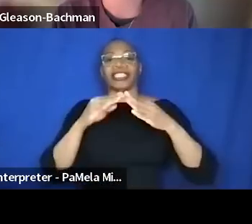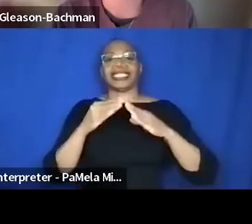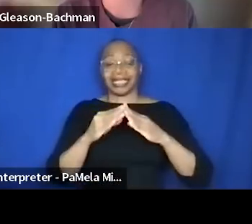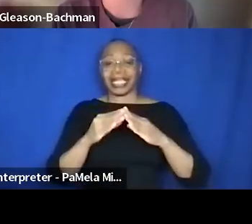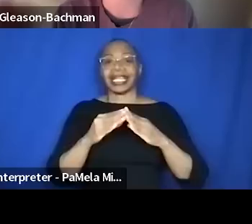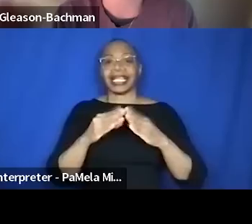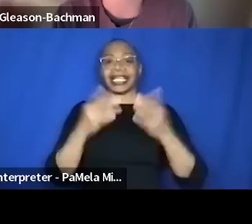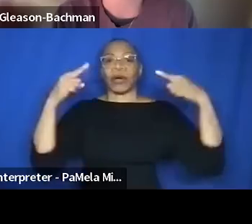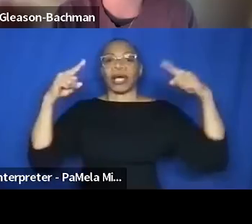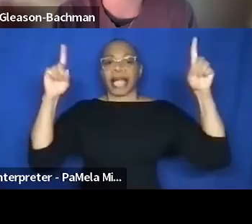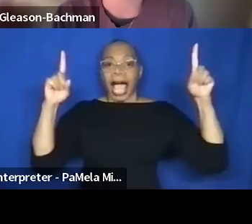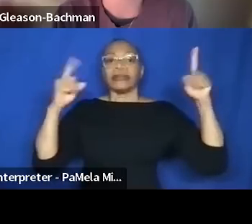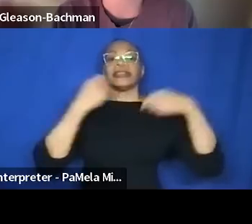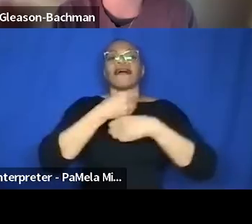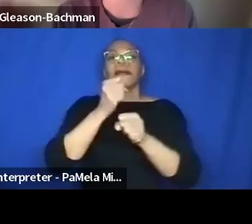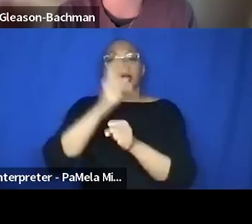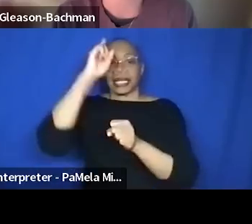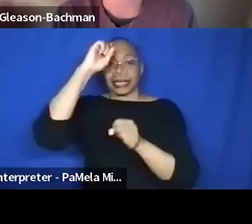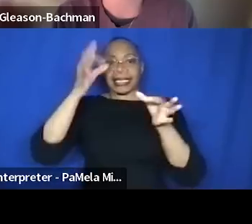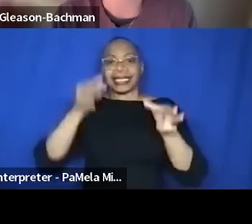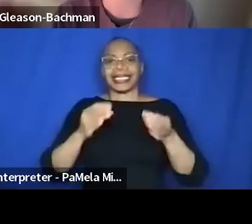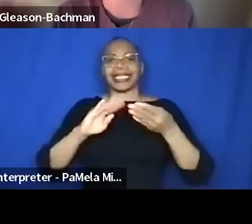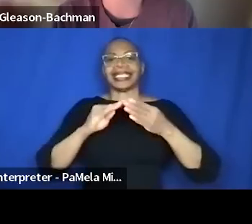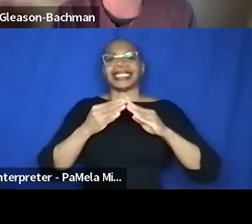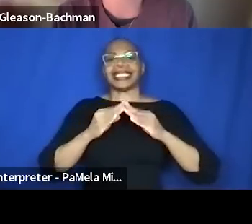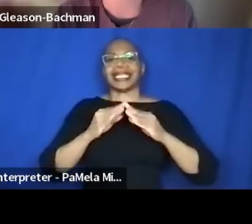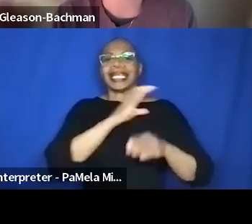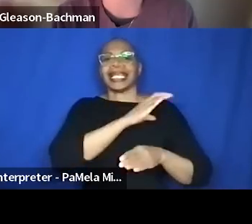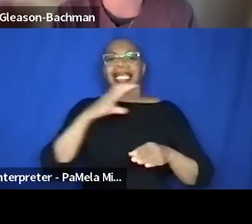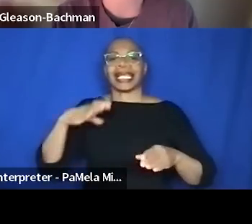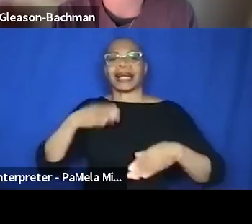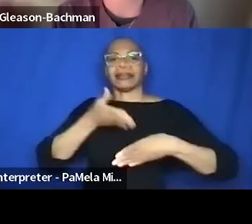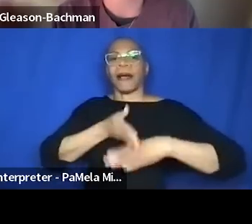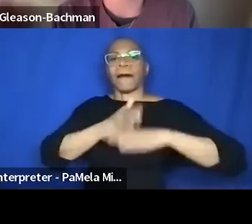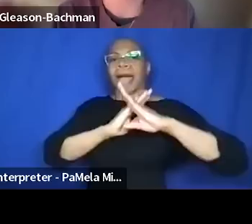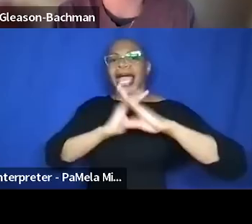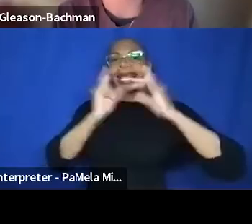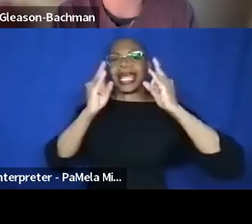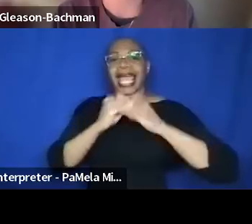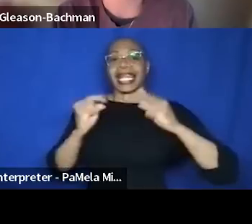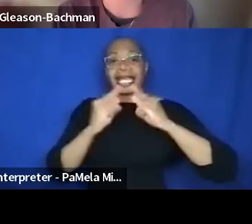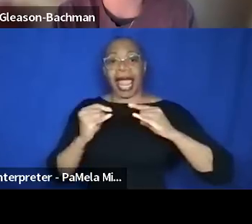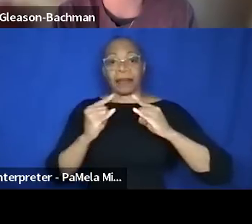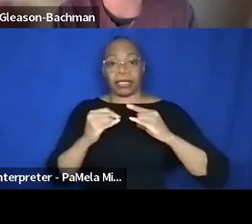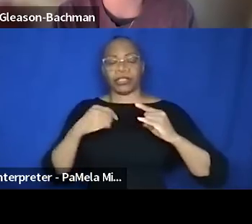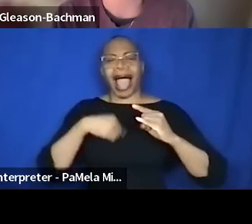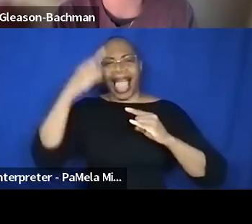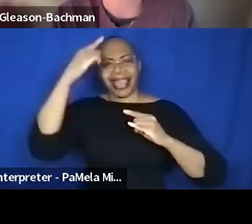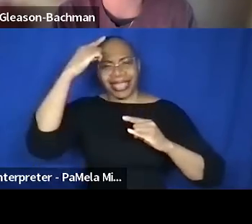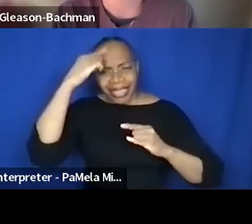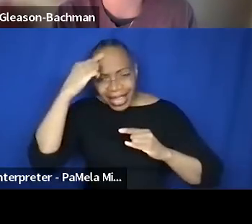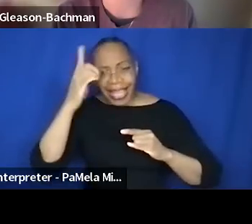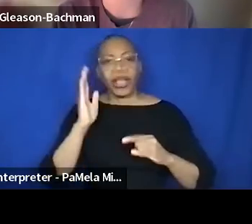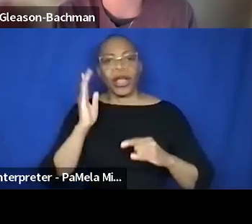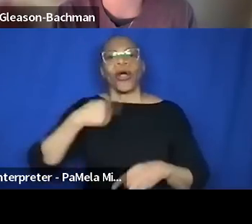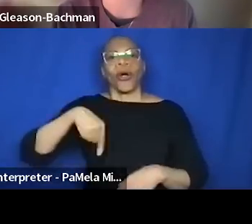Massachusetts, making the decision. The city council announces that they are banning encampments. And so I do think we will see some of this. I